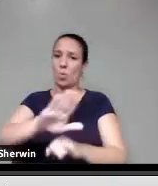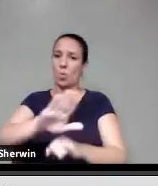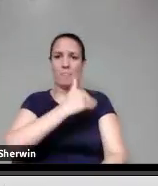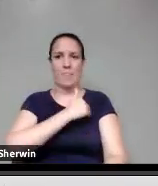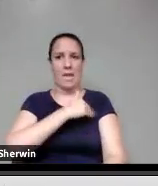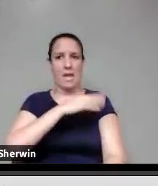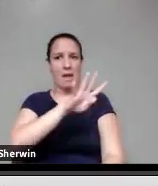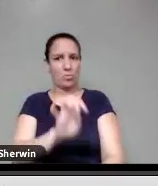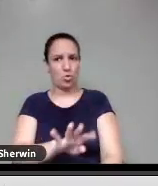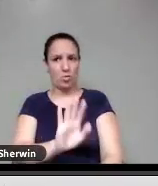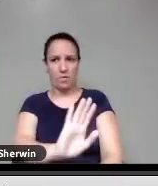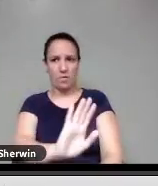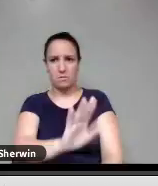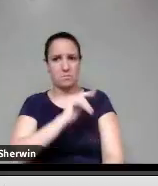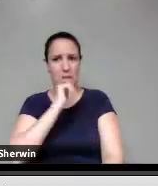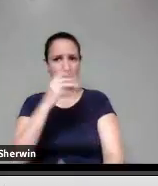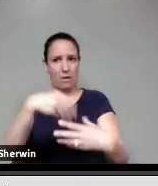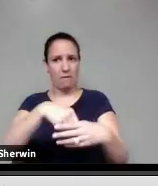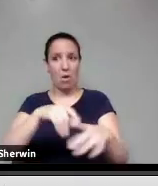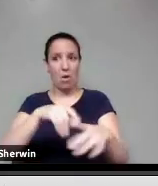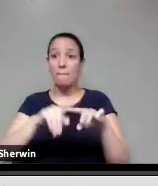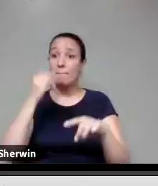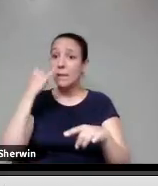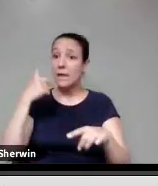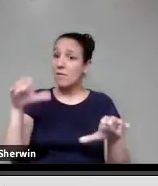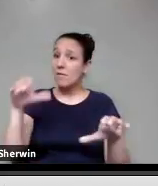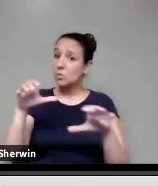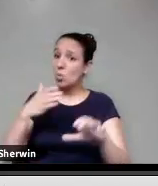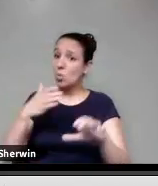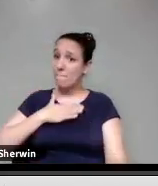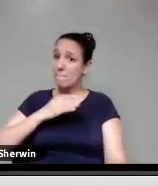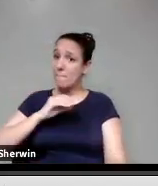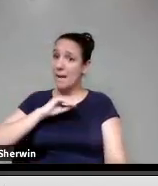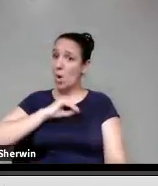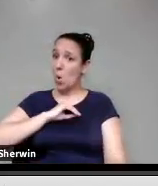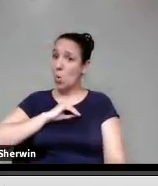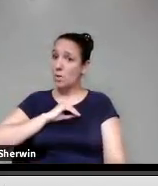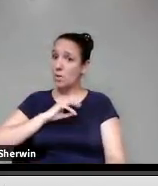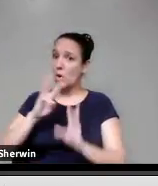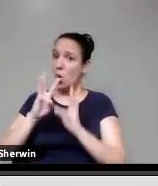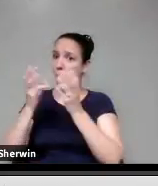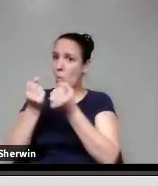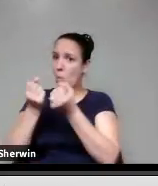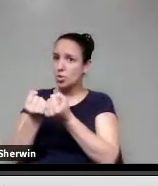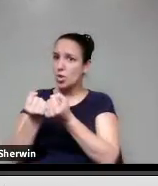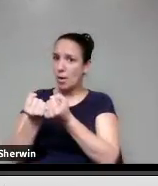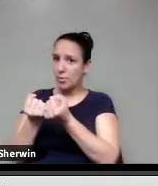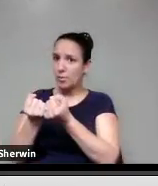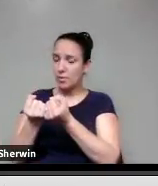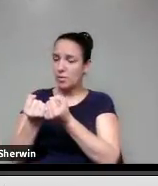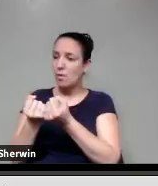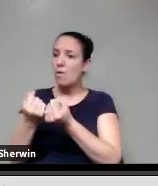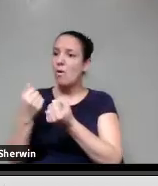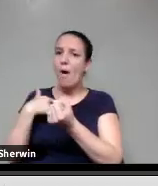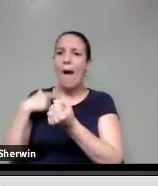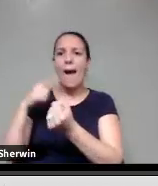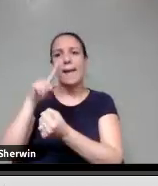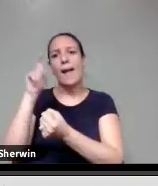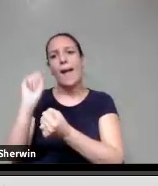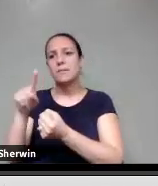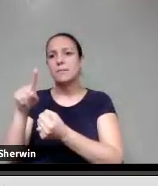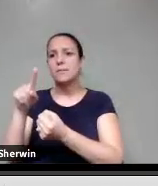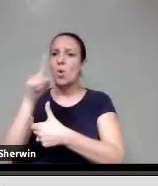interfere with that. But if I'm doing my own workshop, I will ask people to rate the program on a scale of 1 to 10. 1 is the